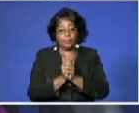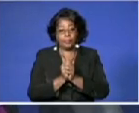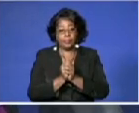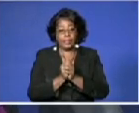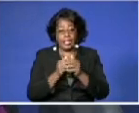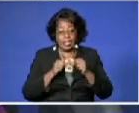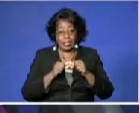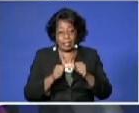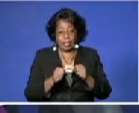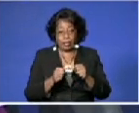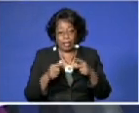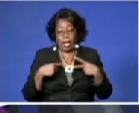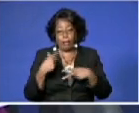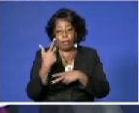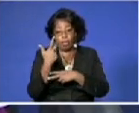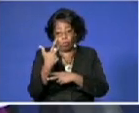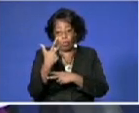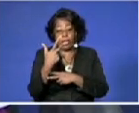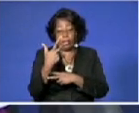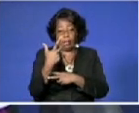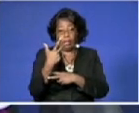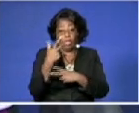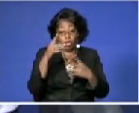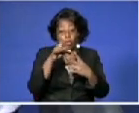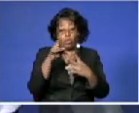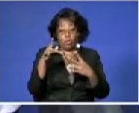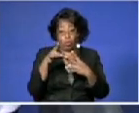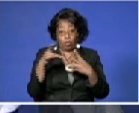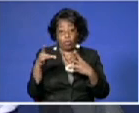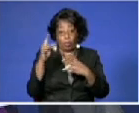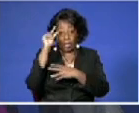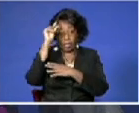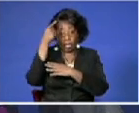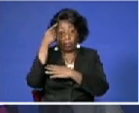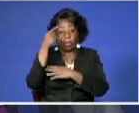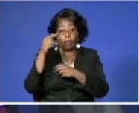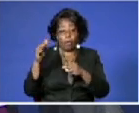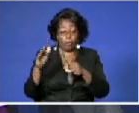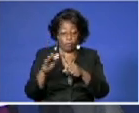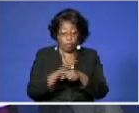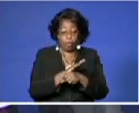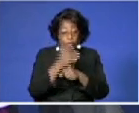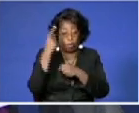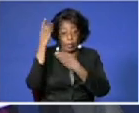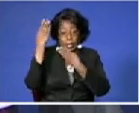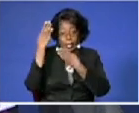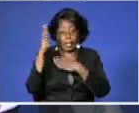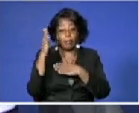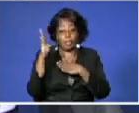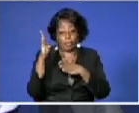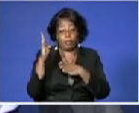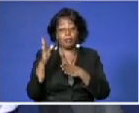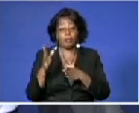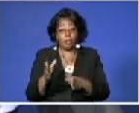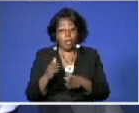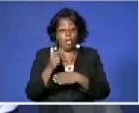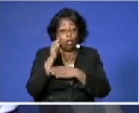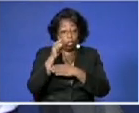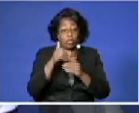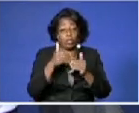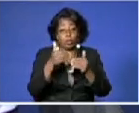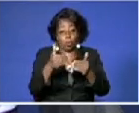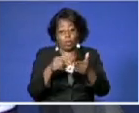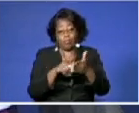Well, soon there will be 3 vaccines to choose from as the government pushes a campaign of full coverage for Bahamians as it looks to ward